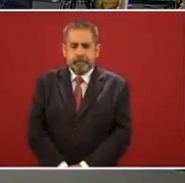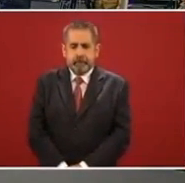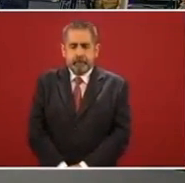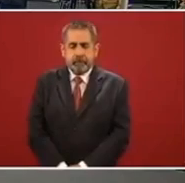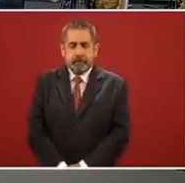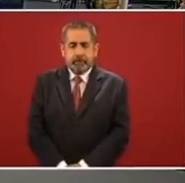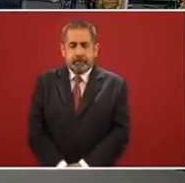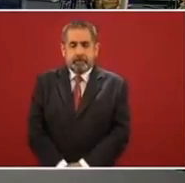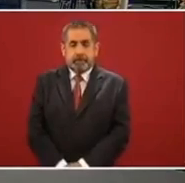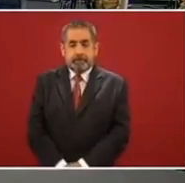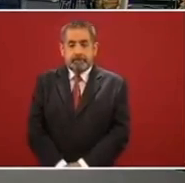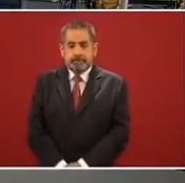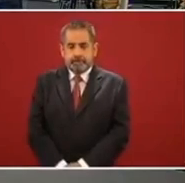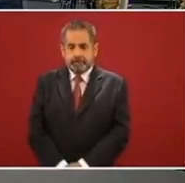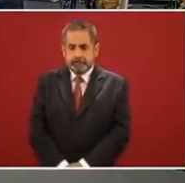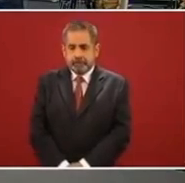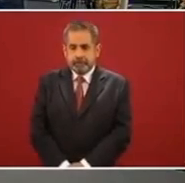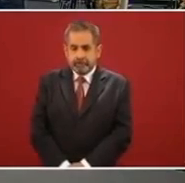A ver,